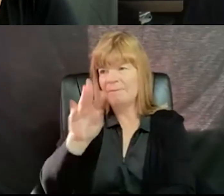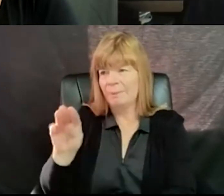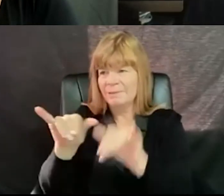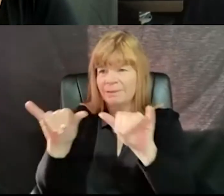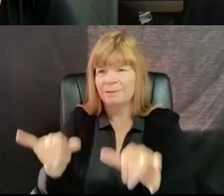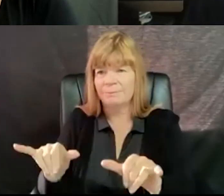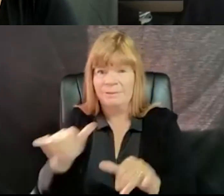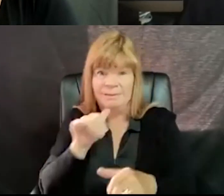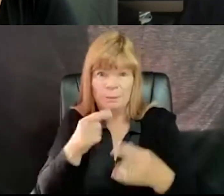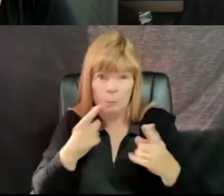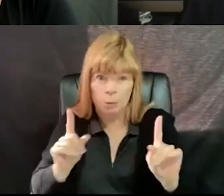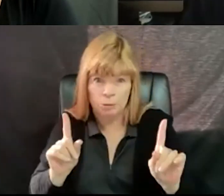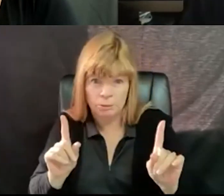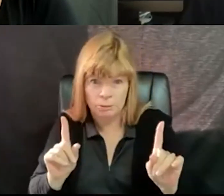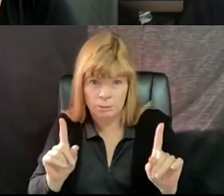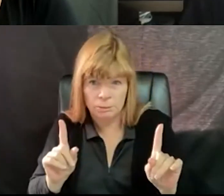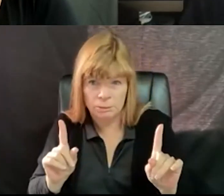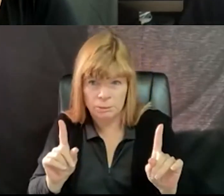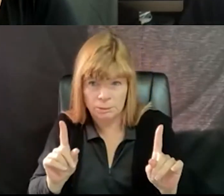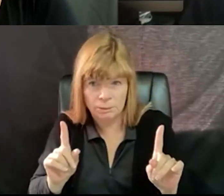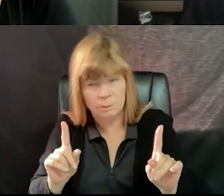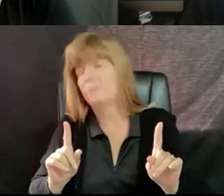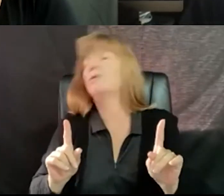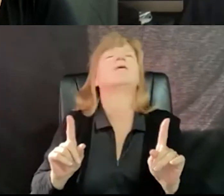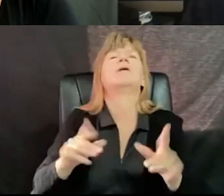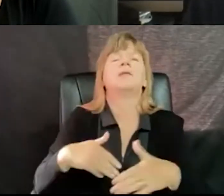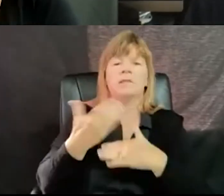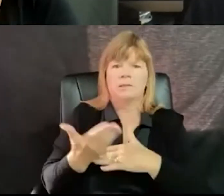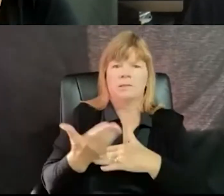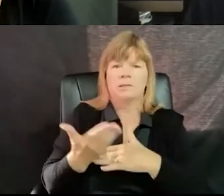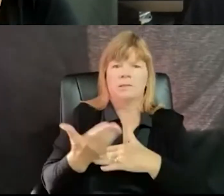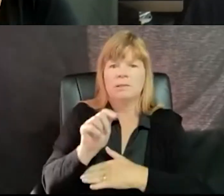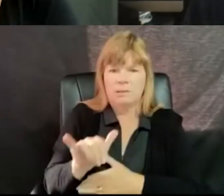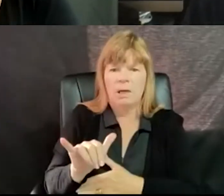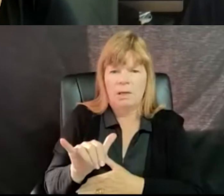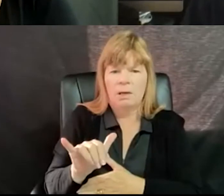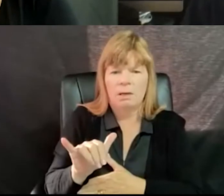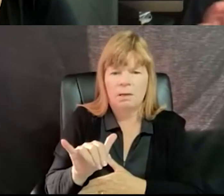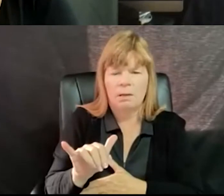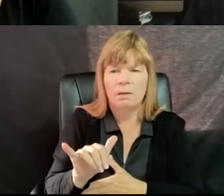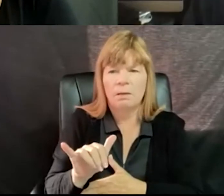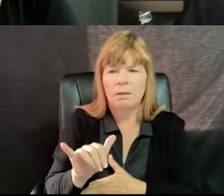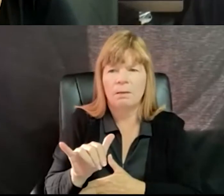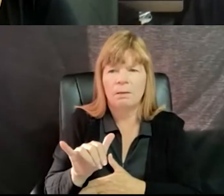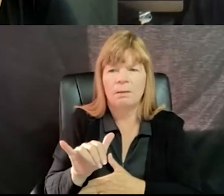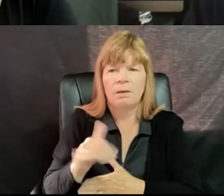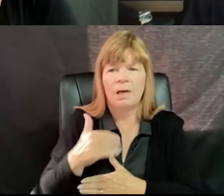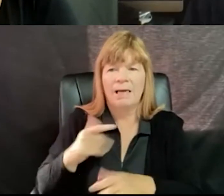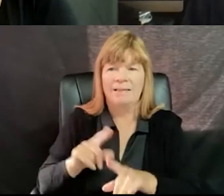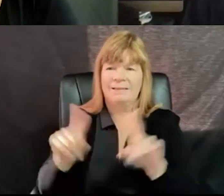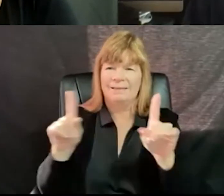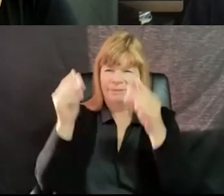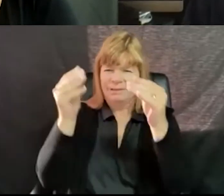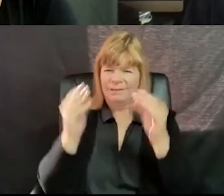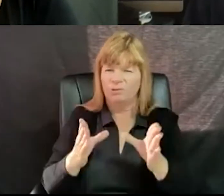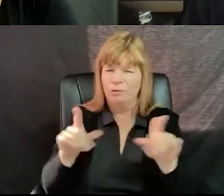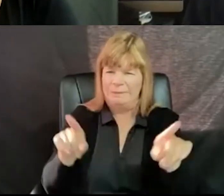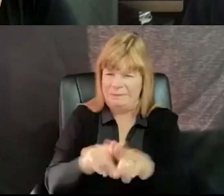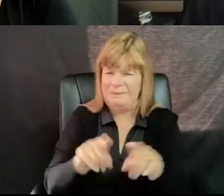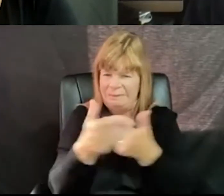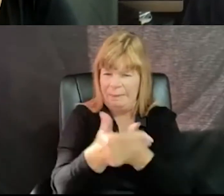didn't work. So the next day, I had a different teacher, but in the same